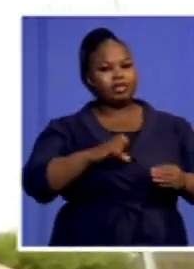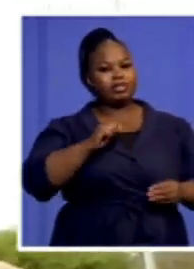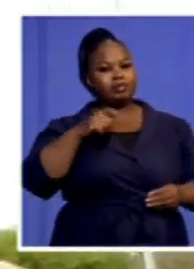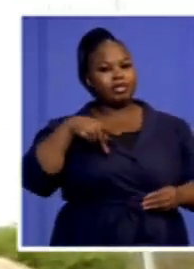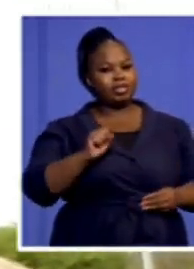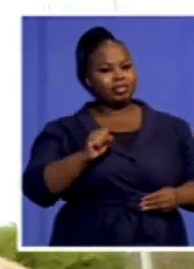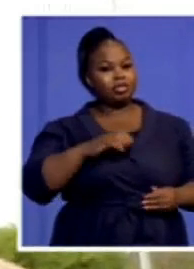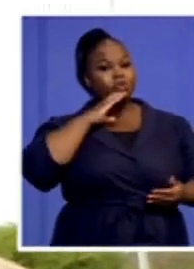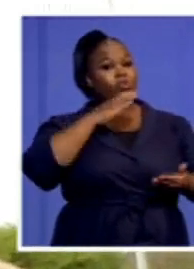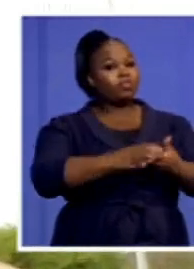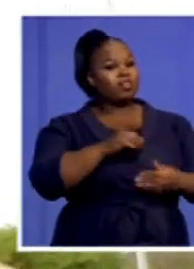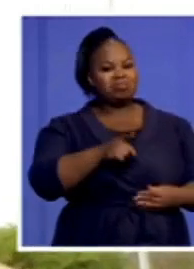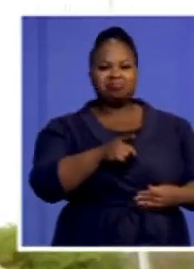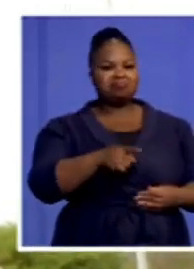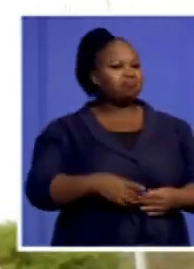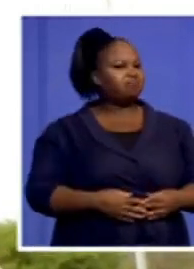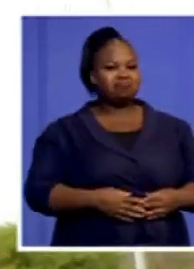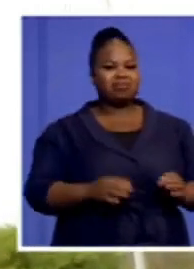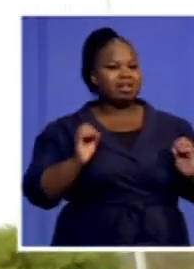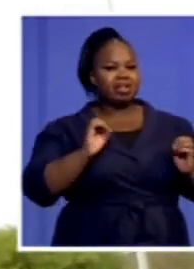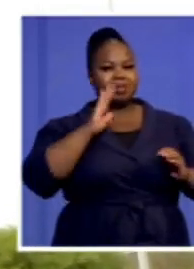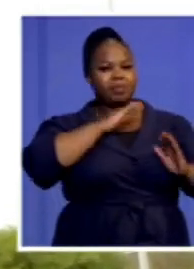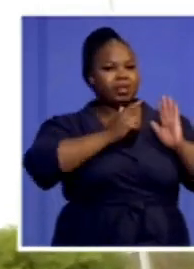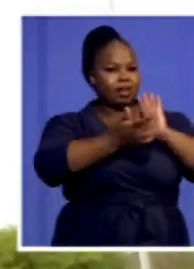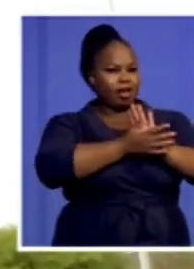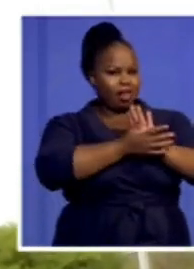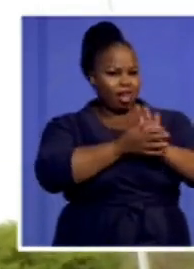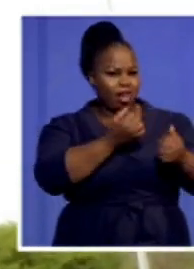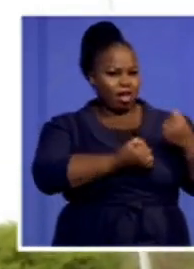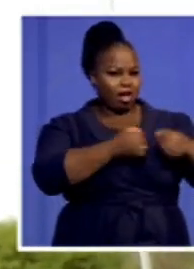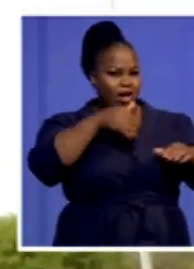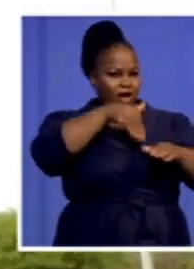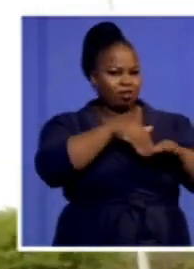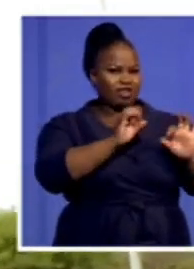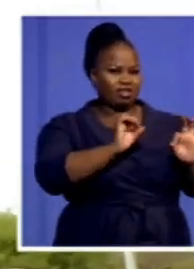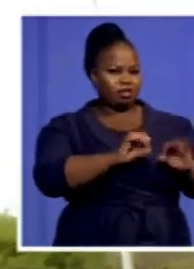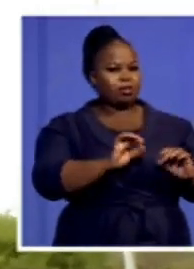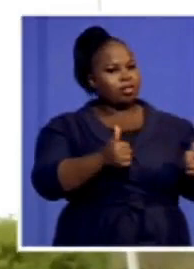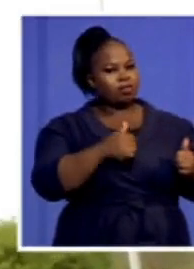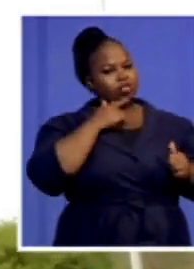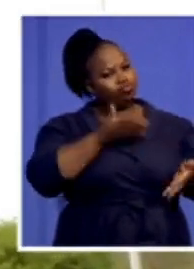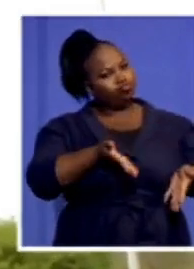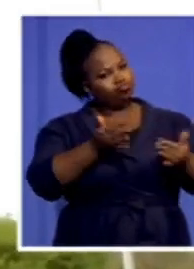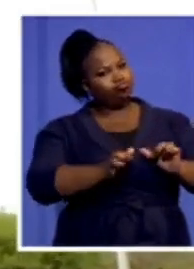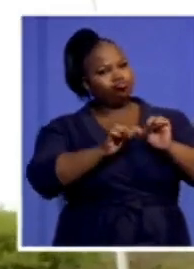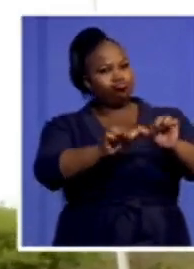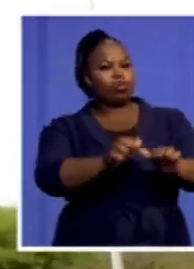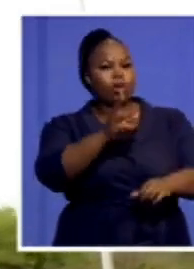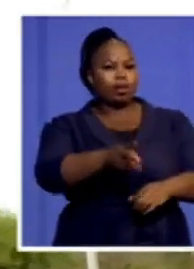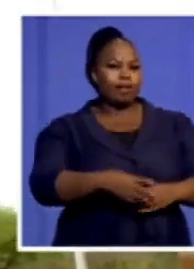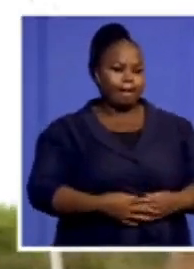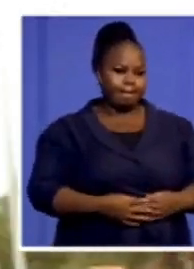nothing illegal in the vehicle, and possibly they will be continuing with their trip as